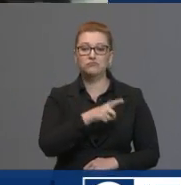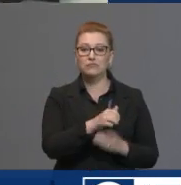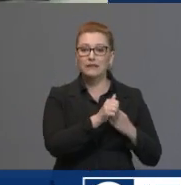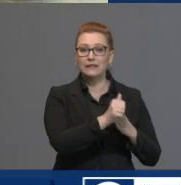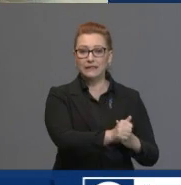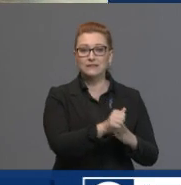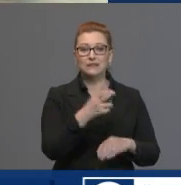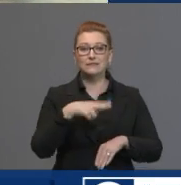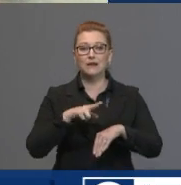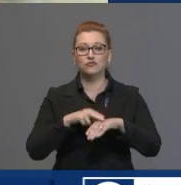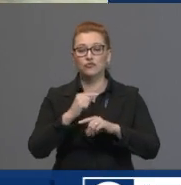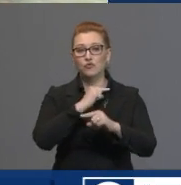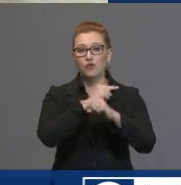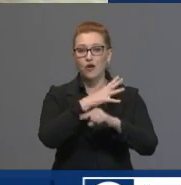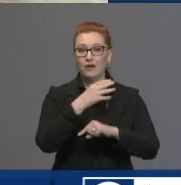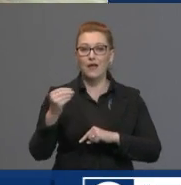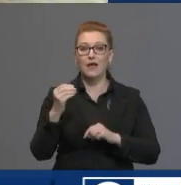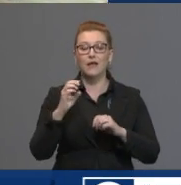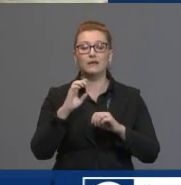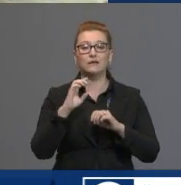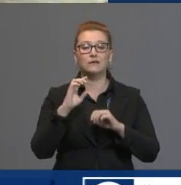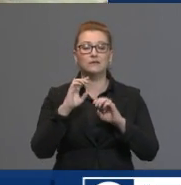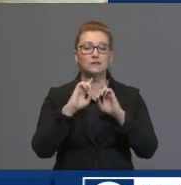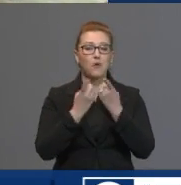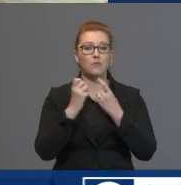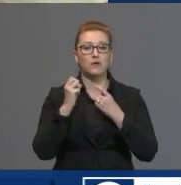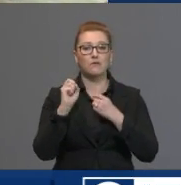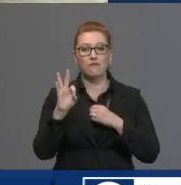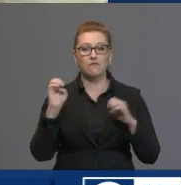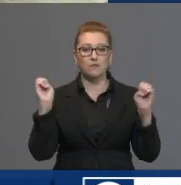Department of Emergency Management as well.